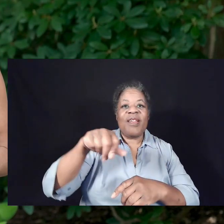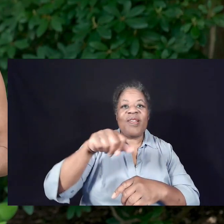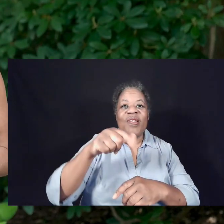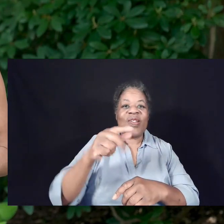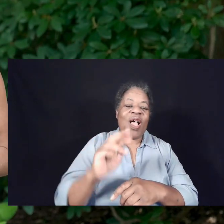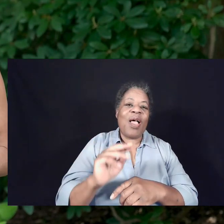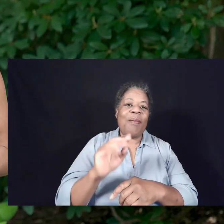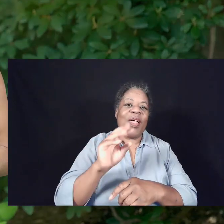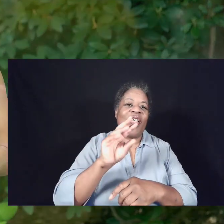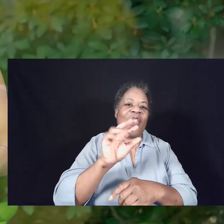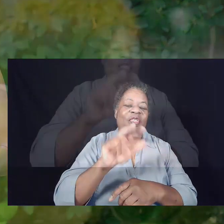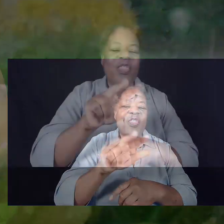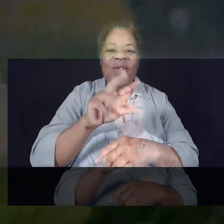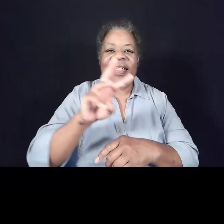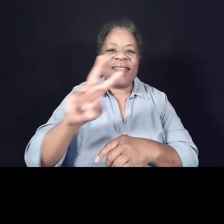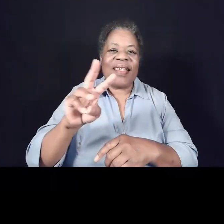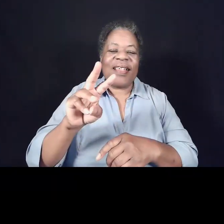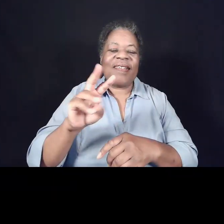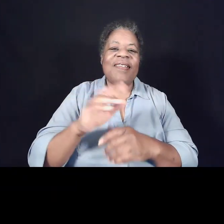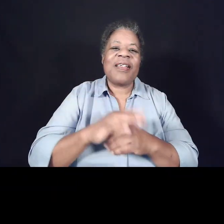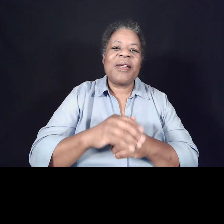7.